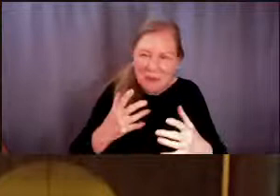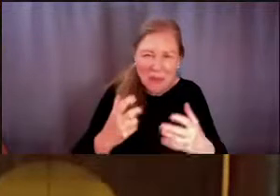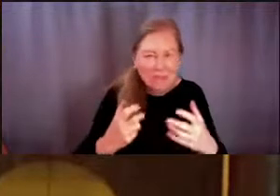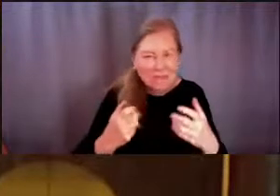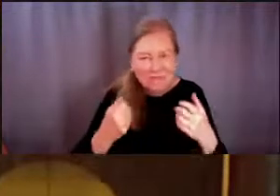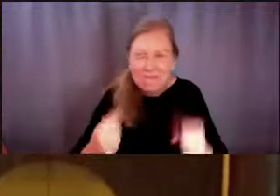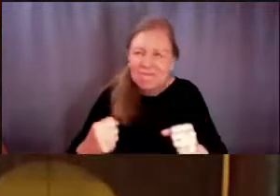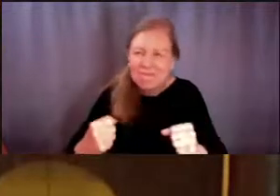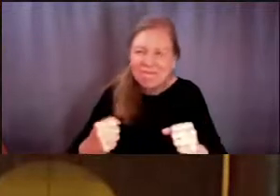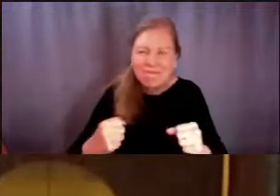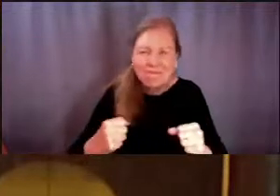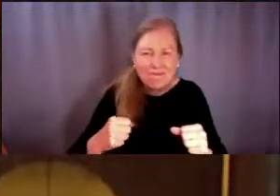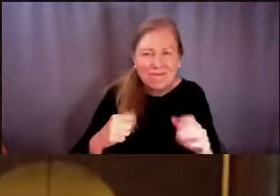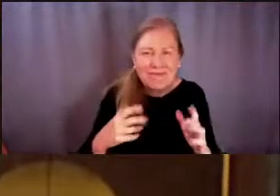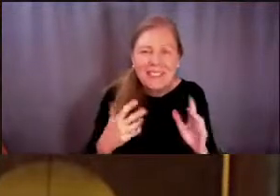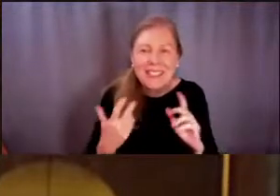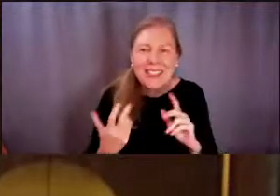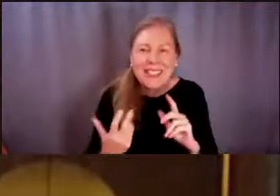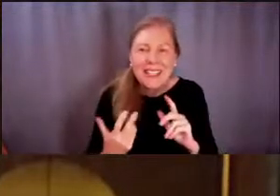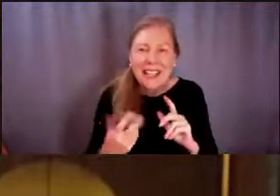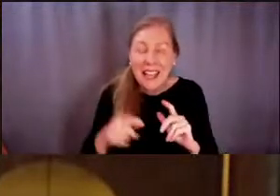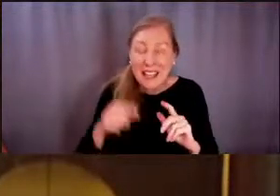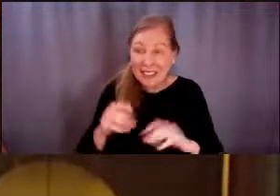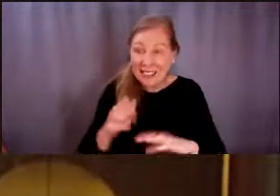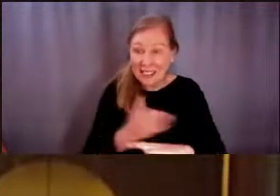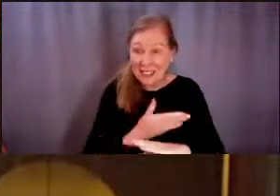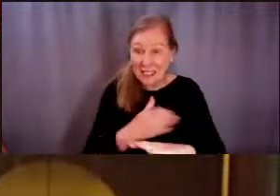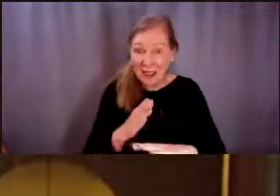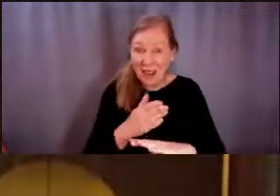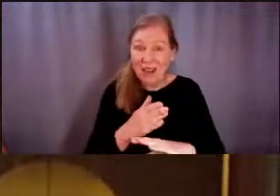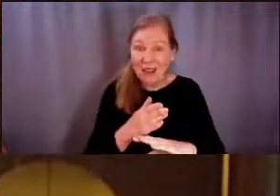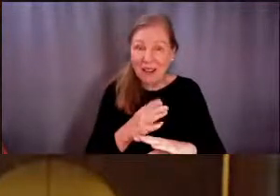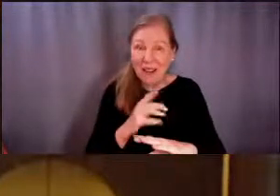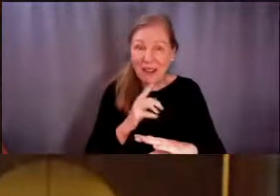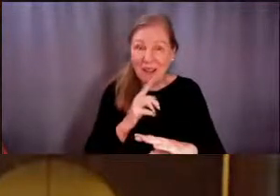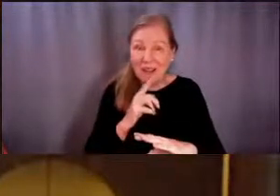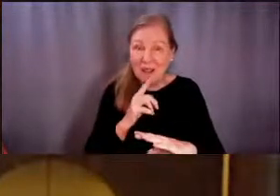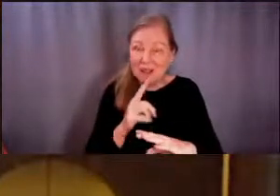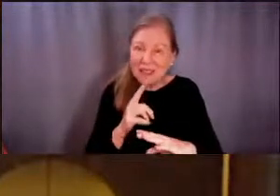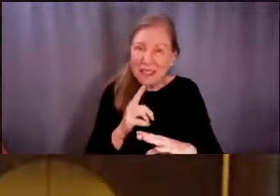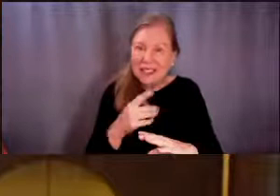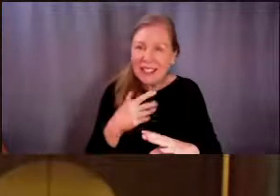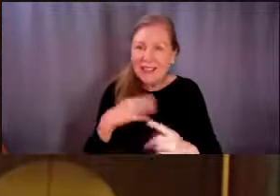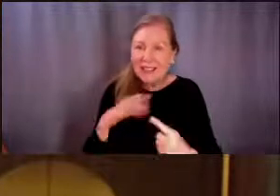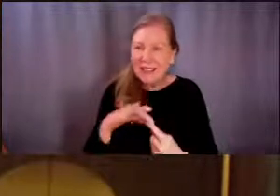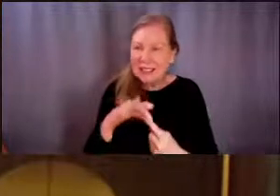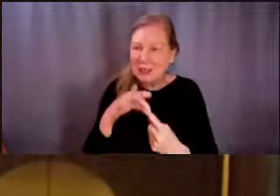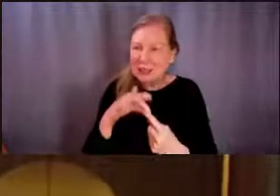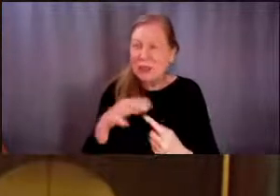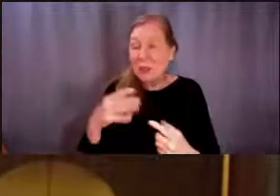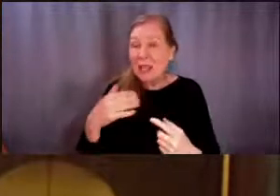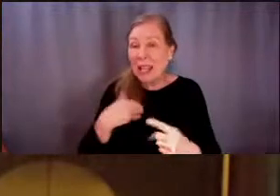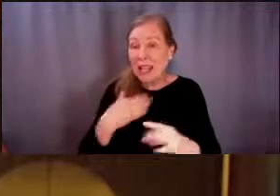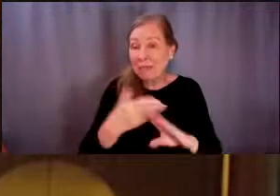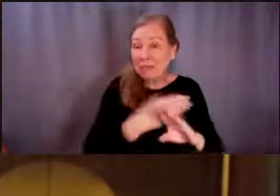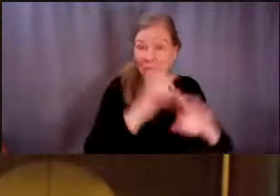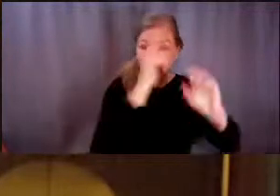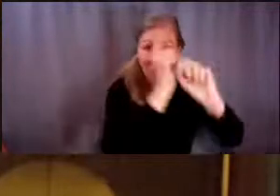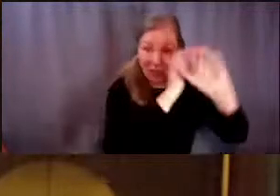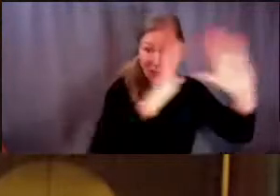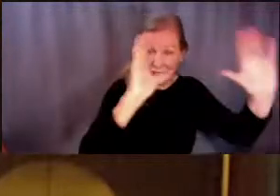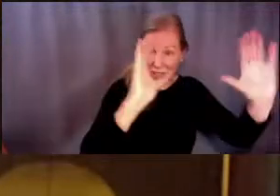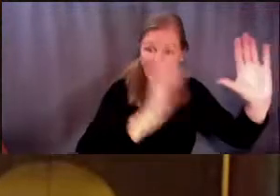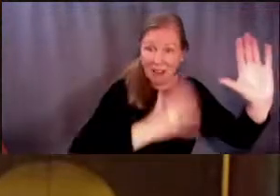is that song. It really ended up at a special place that even though we had a vision for it, it felt like God took it